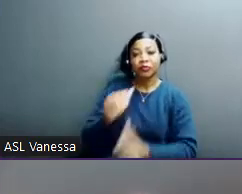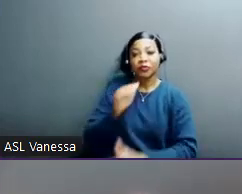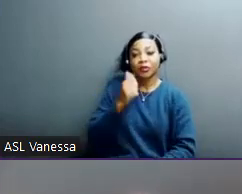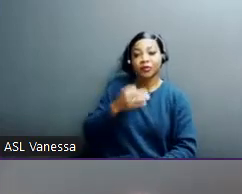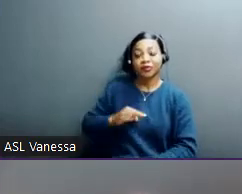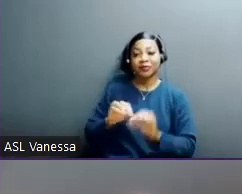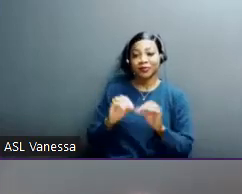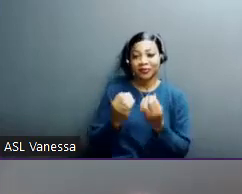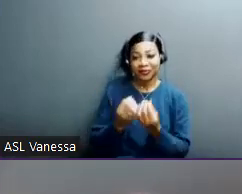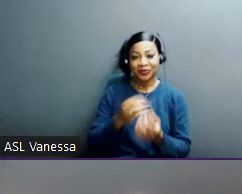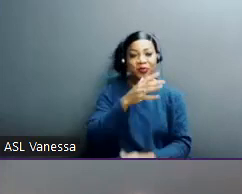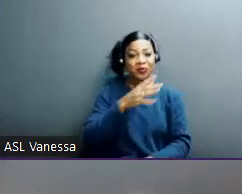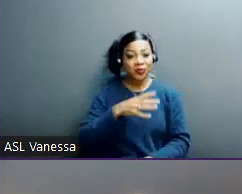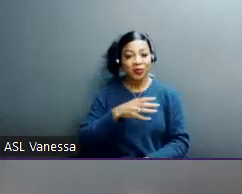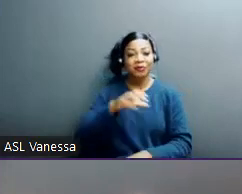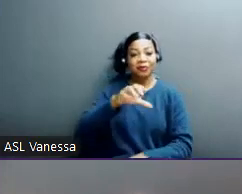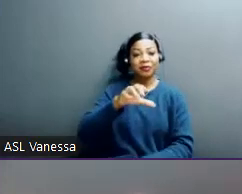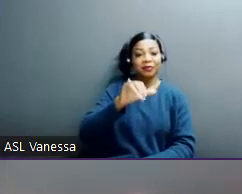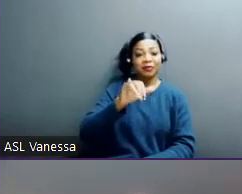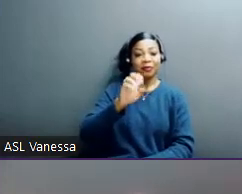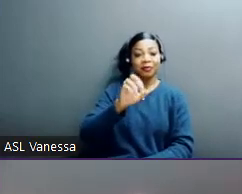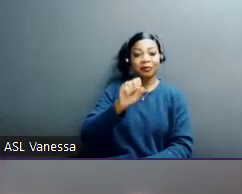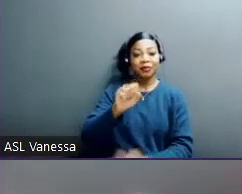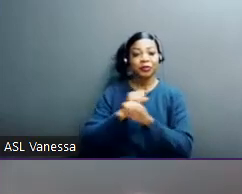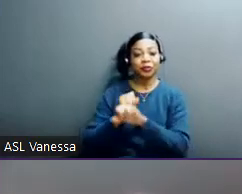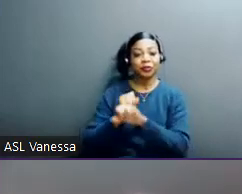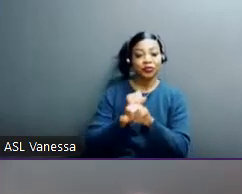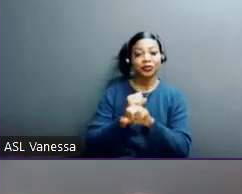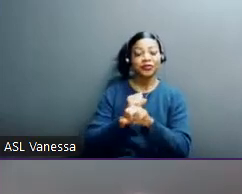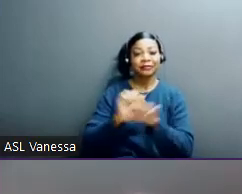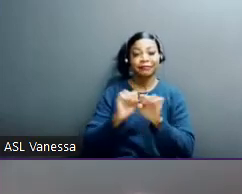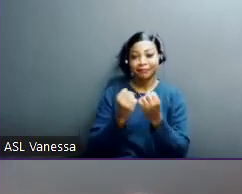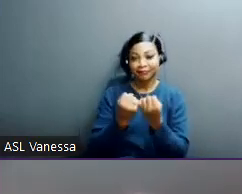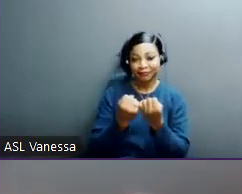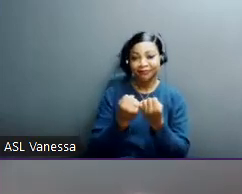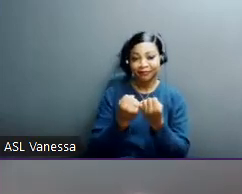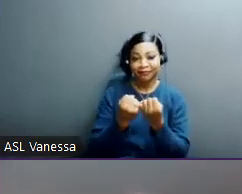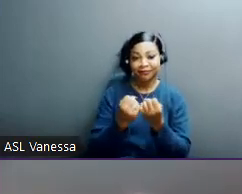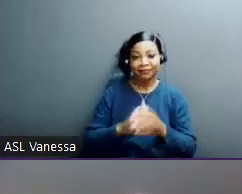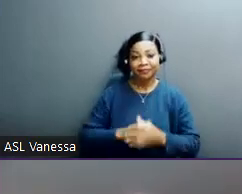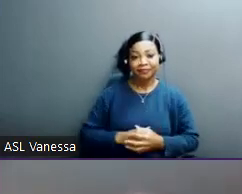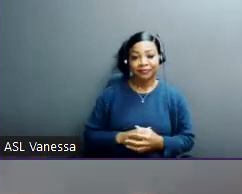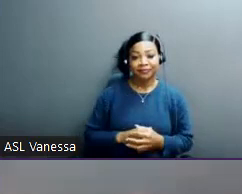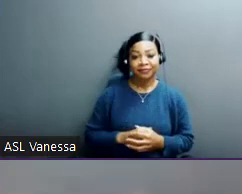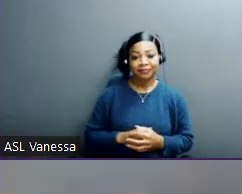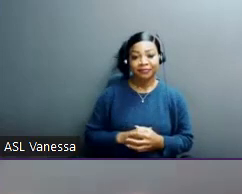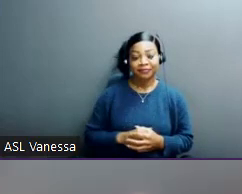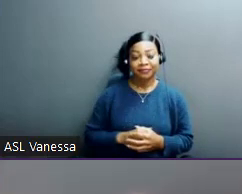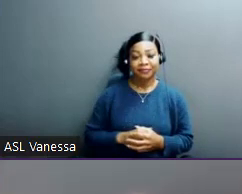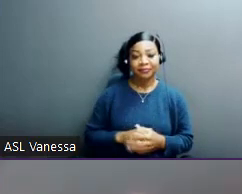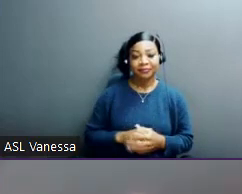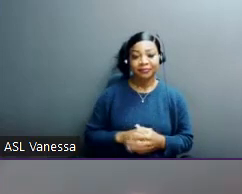women cyber security Society and also the um uh the international